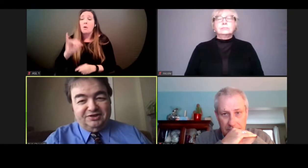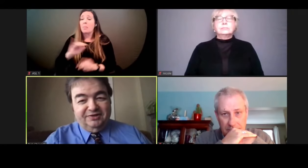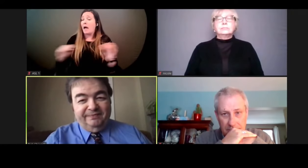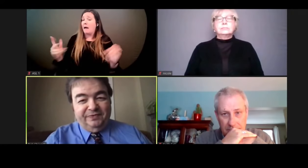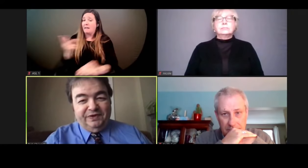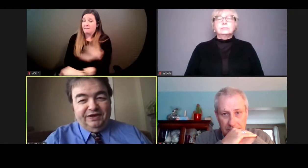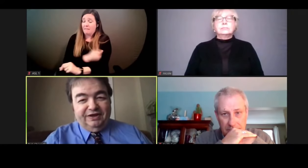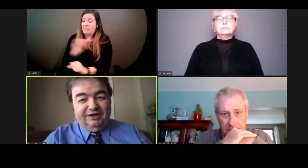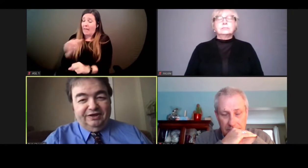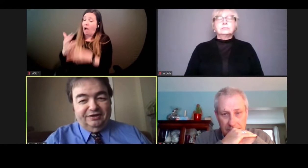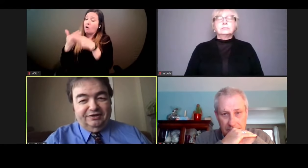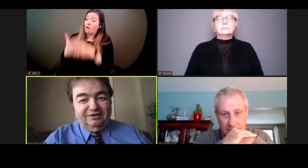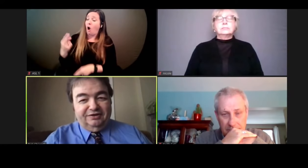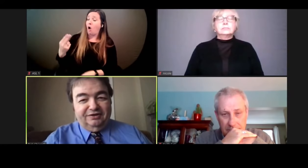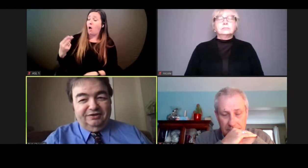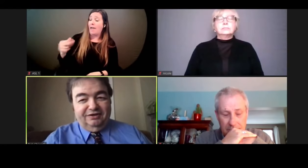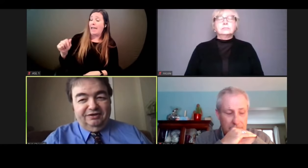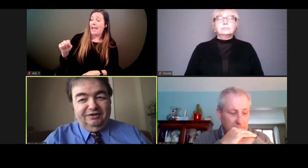doesn't.